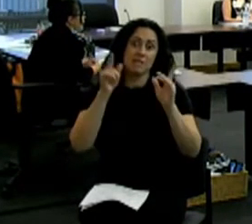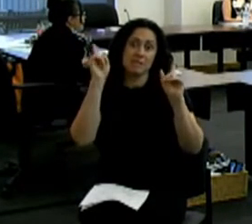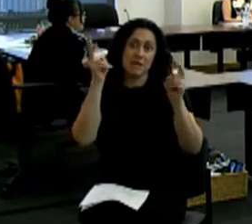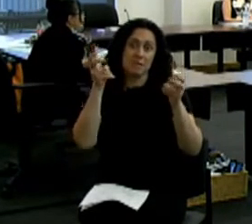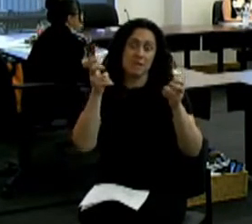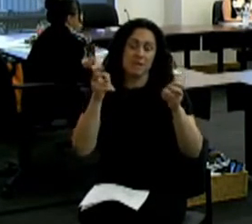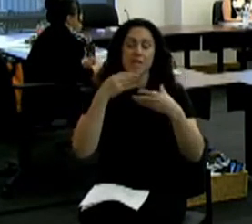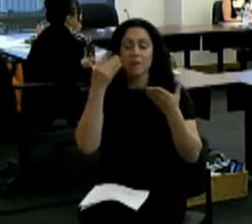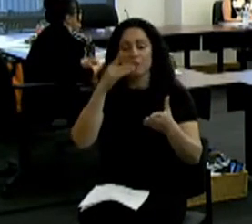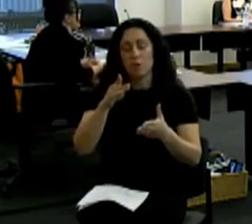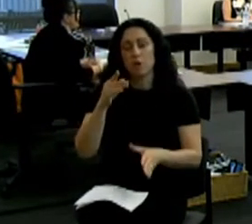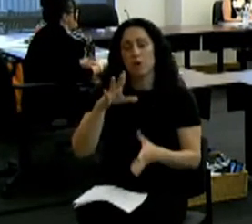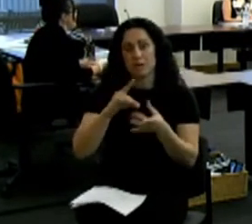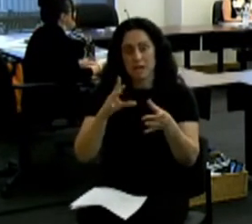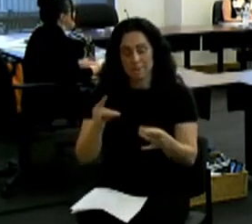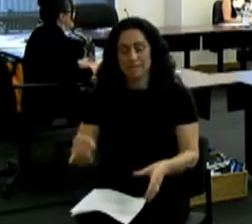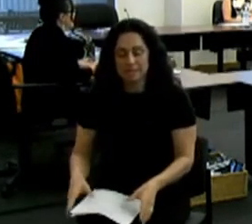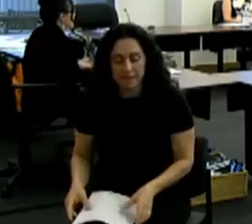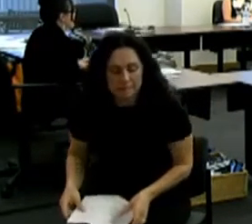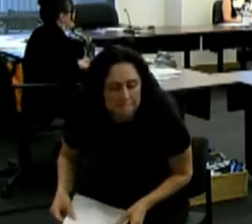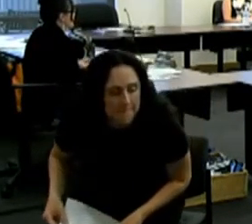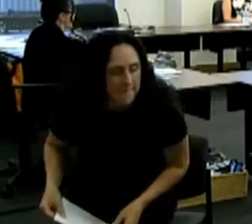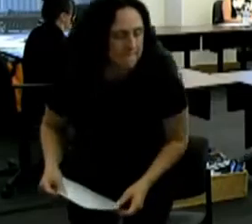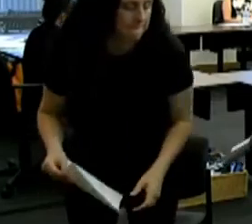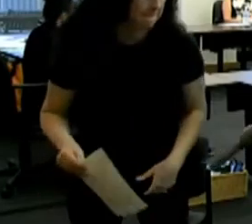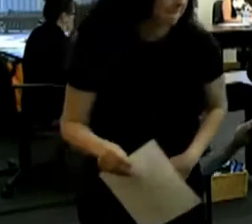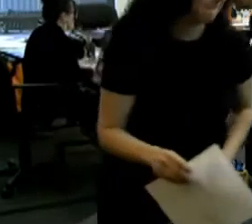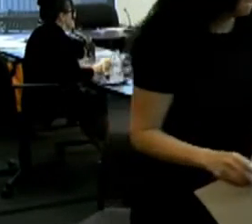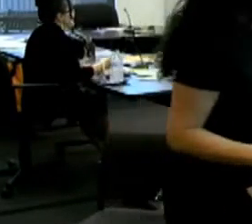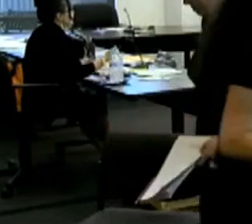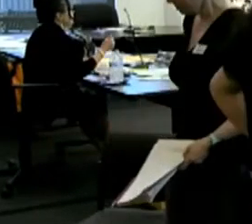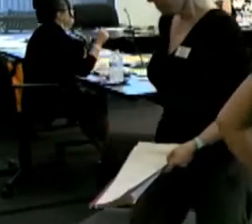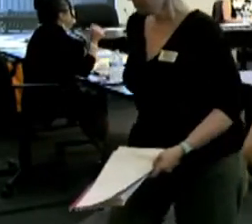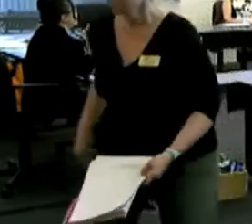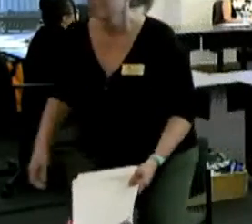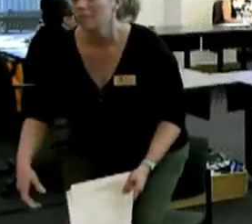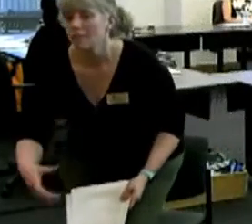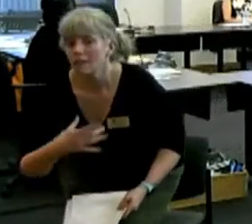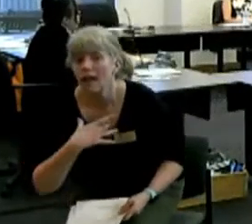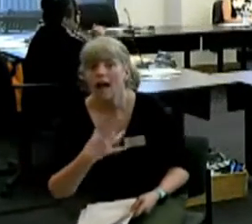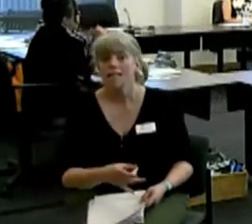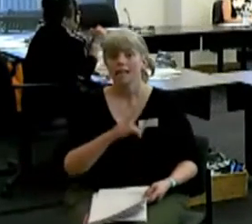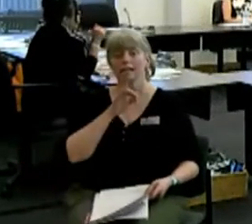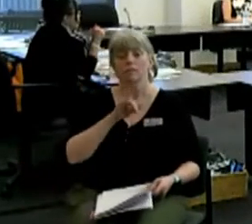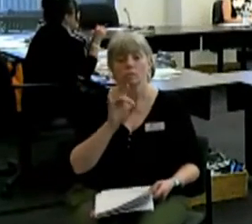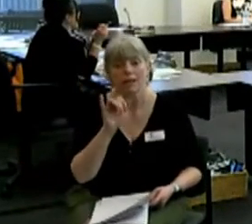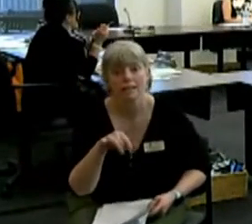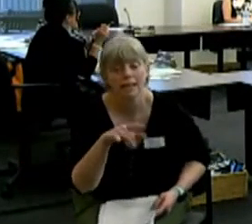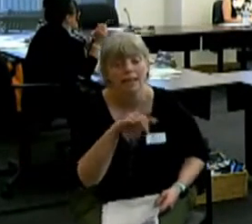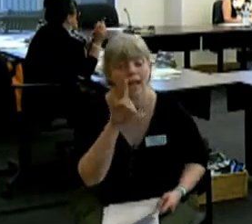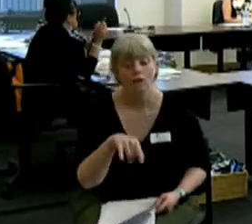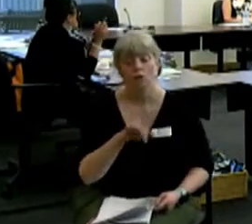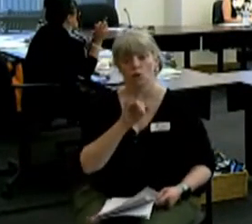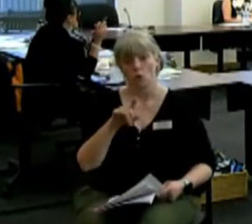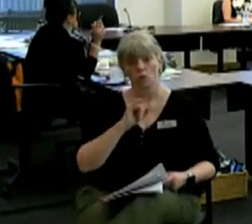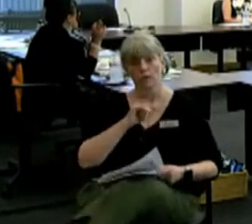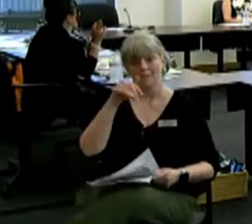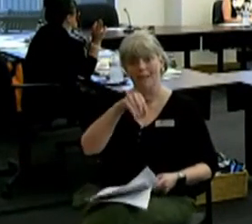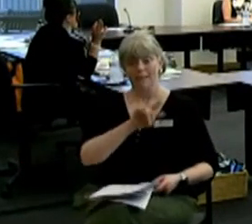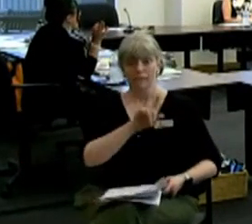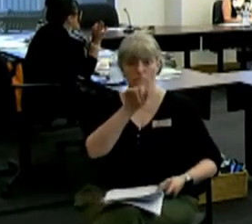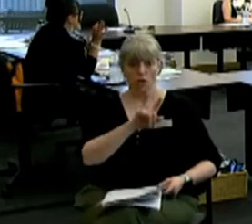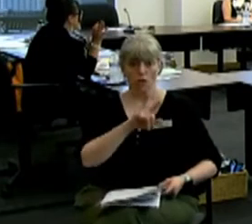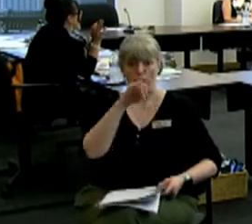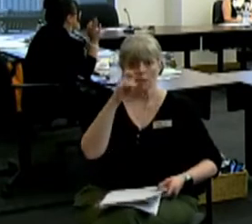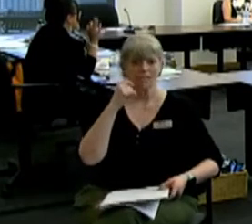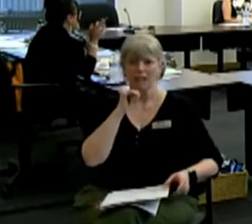not, thank you for your comments, Trustee Lee, and I'd like to respond to that, is that the reason I couldn't go to the Night of Stars, I didn't miss it because